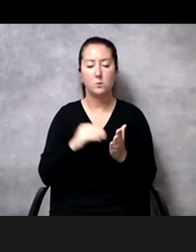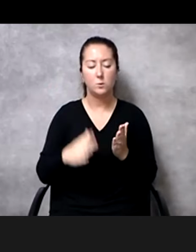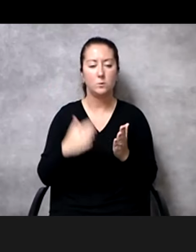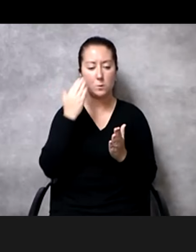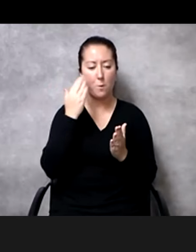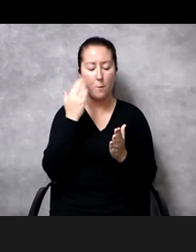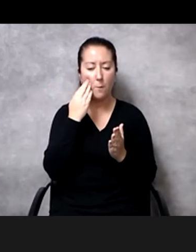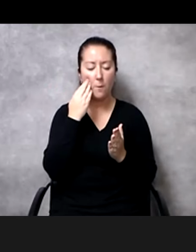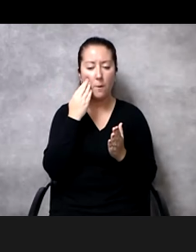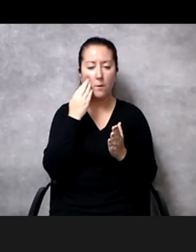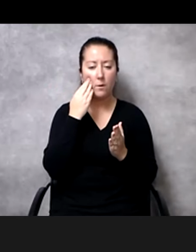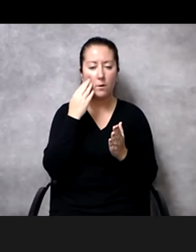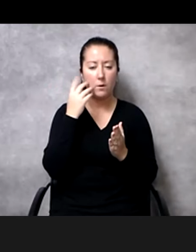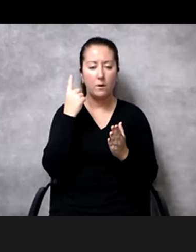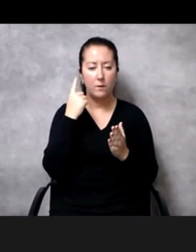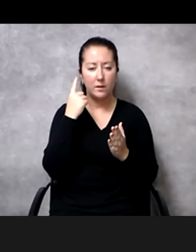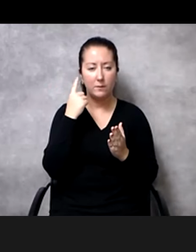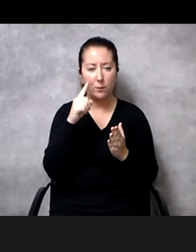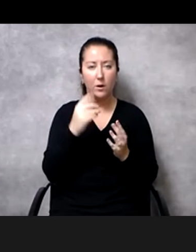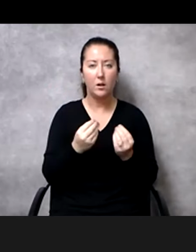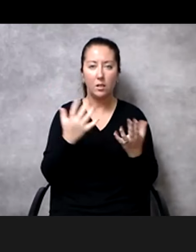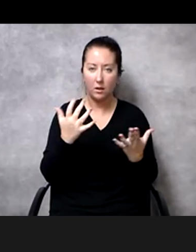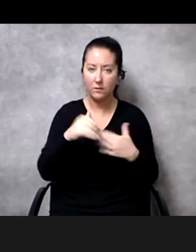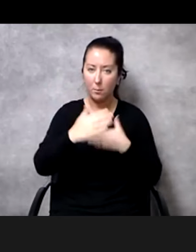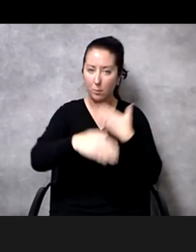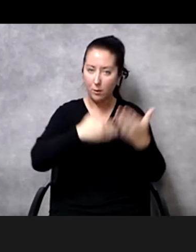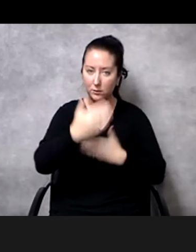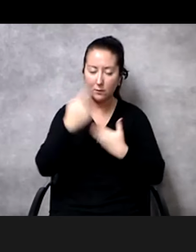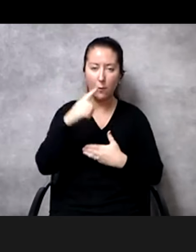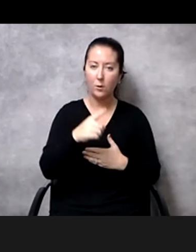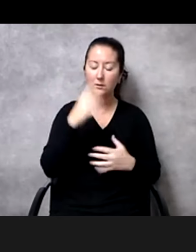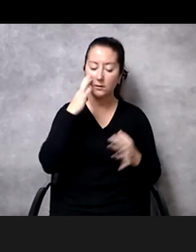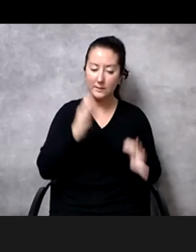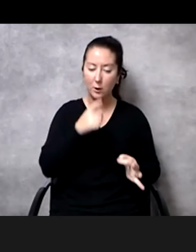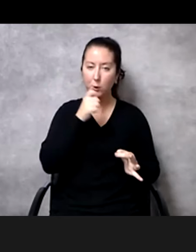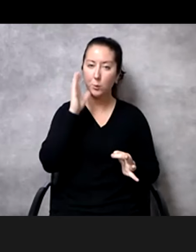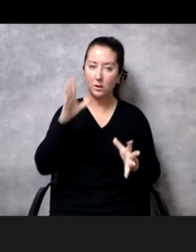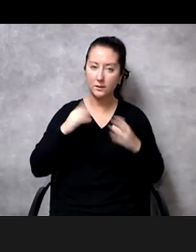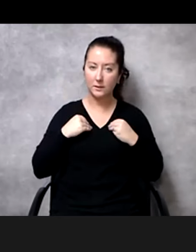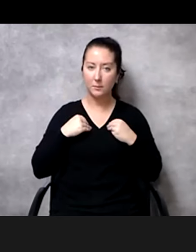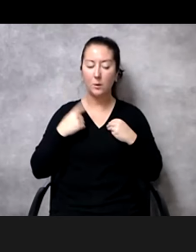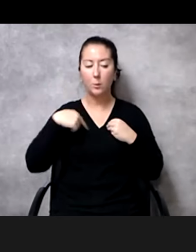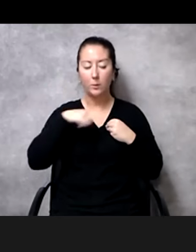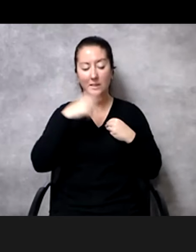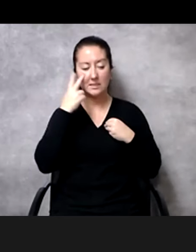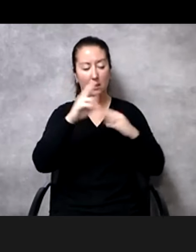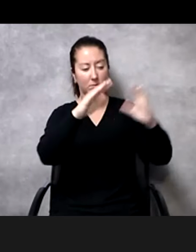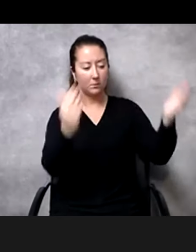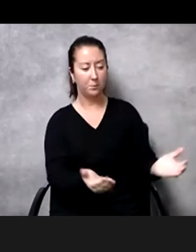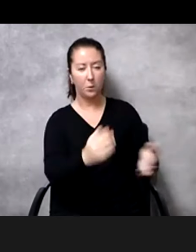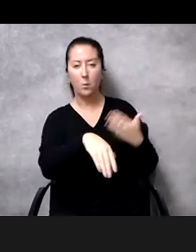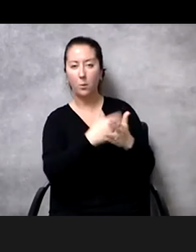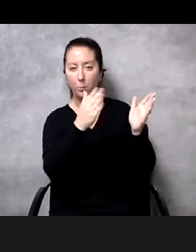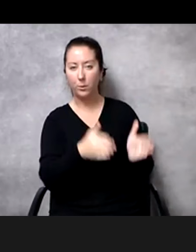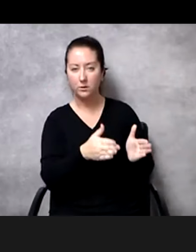that in a lot of these selection processes, they are really being viewed from a holistic perspective, or taking into